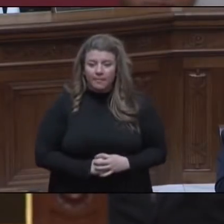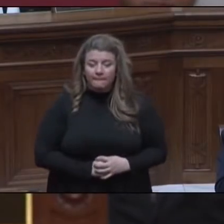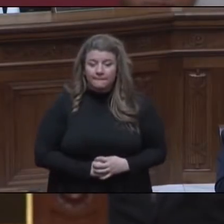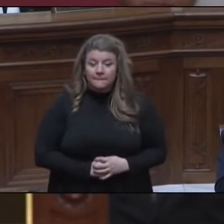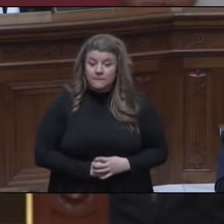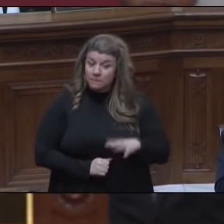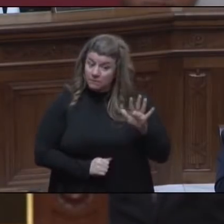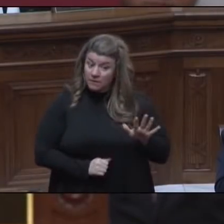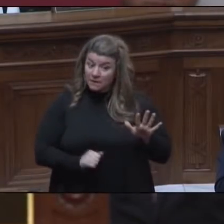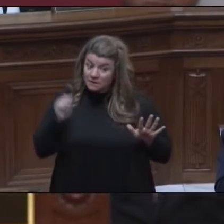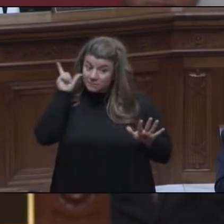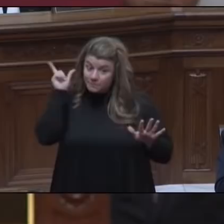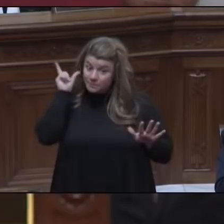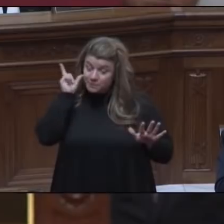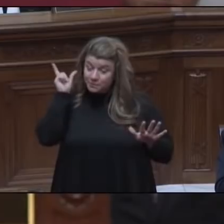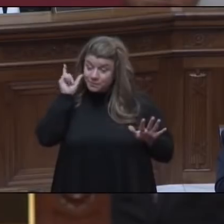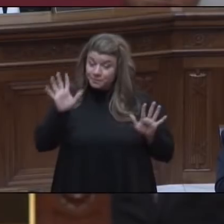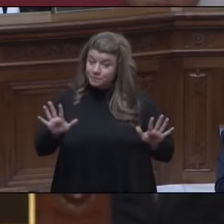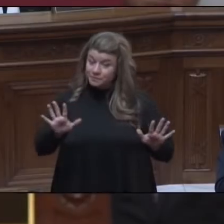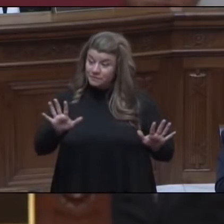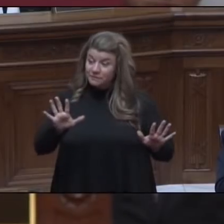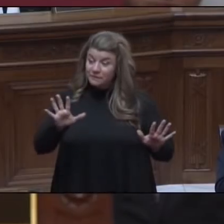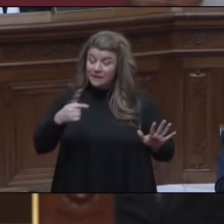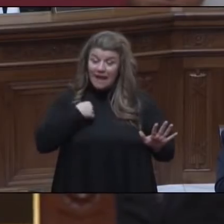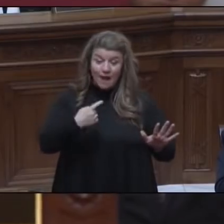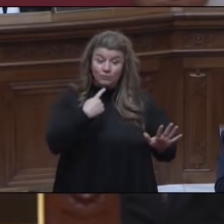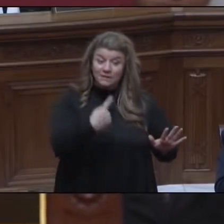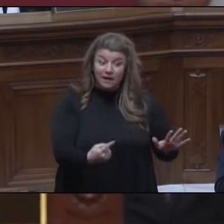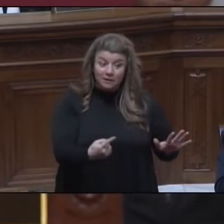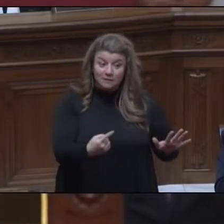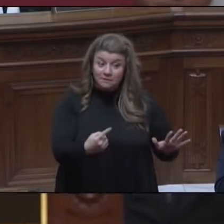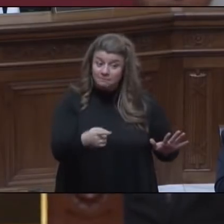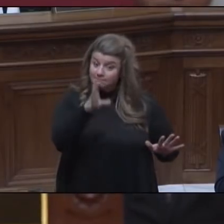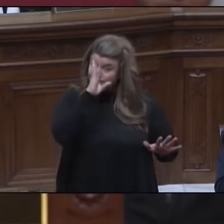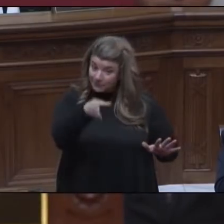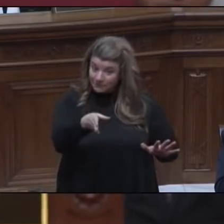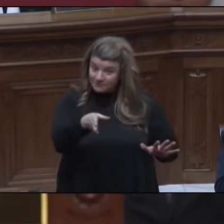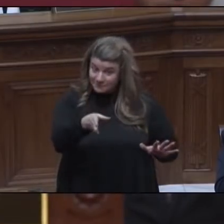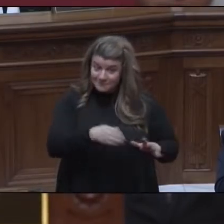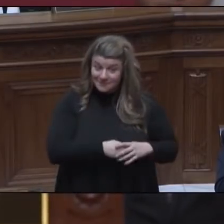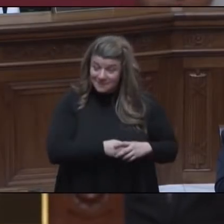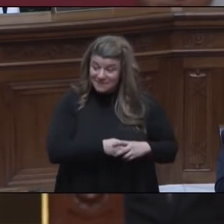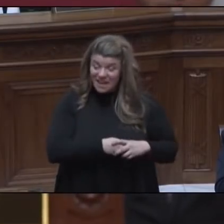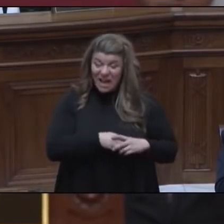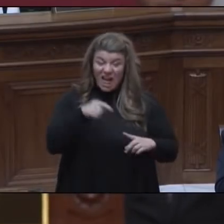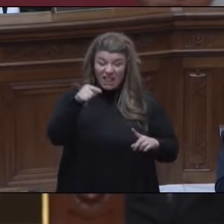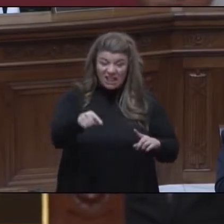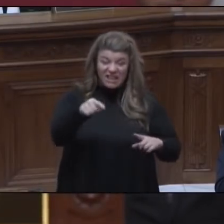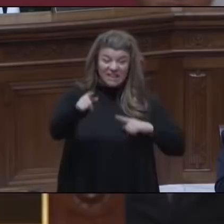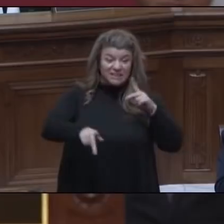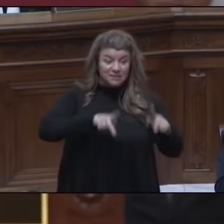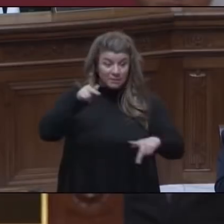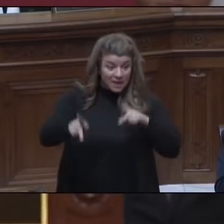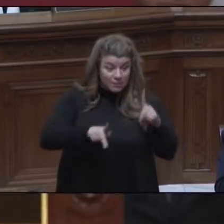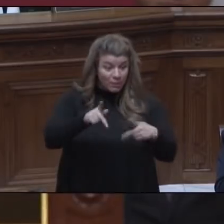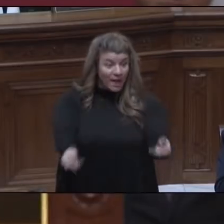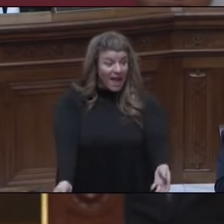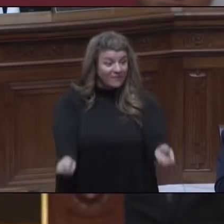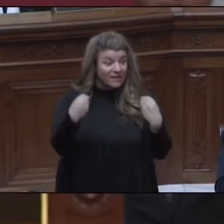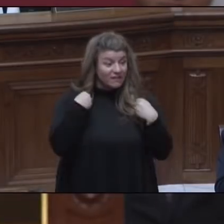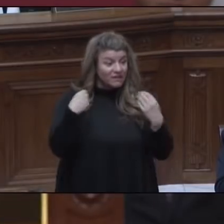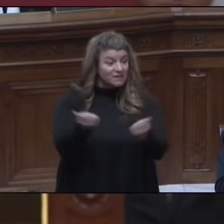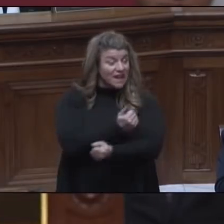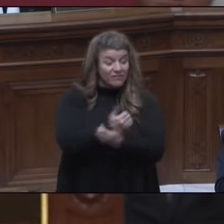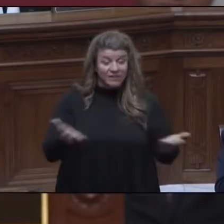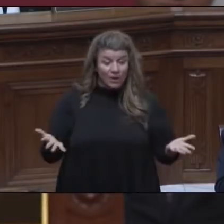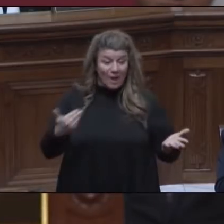Now listen. And I'm going to tell you this as point blank as I can tell you. These people have given us every single thing